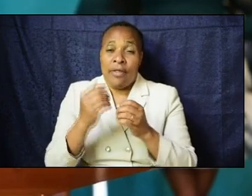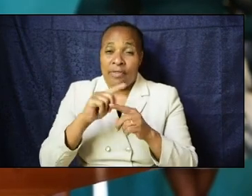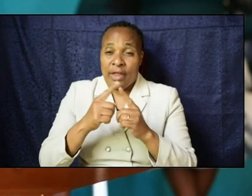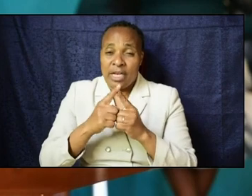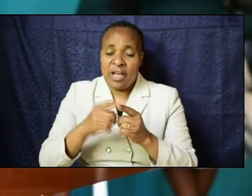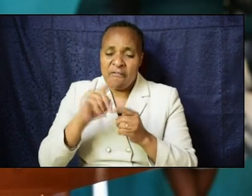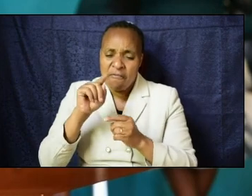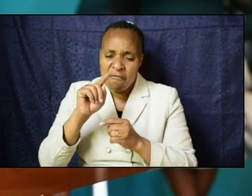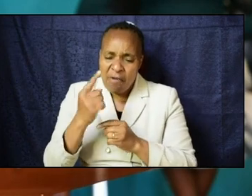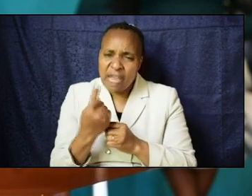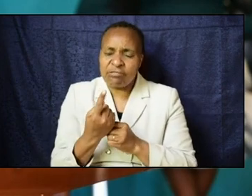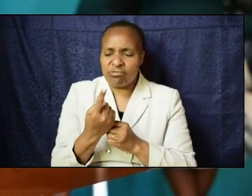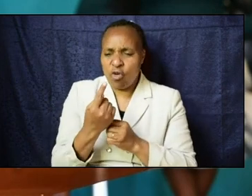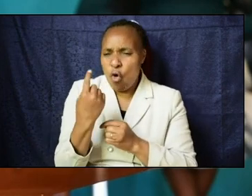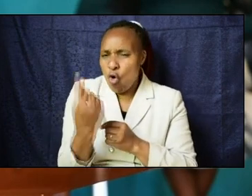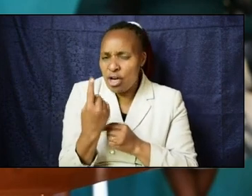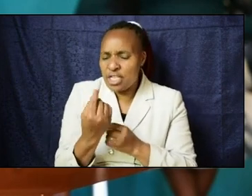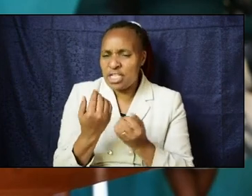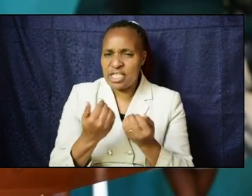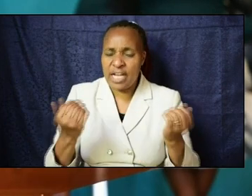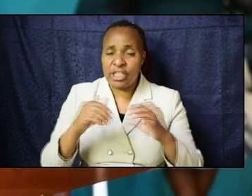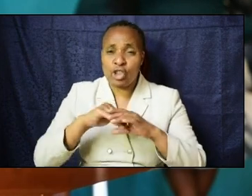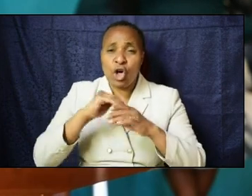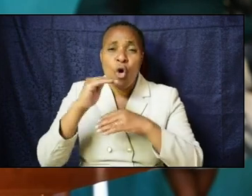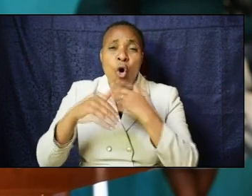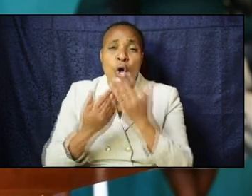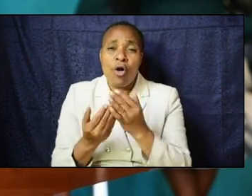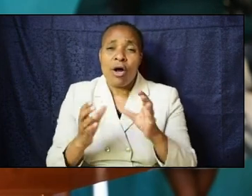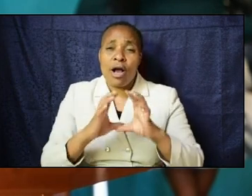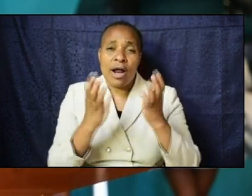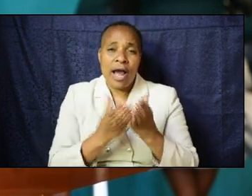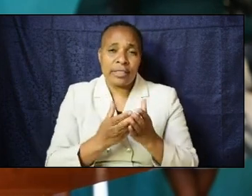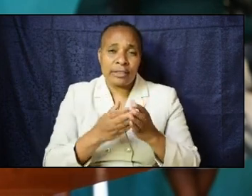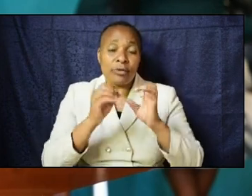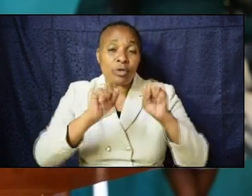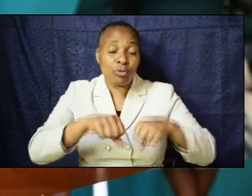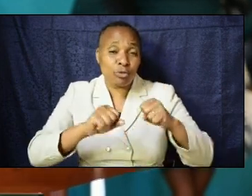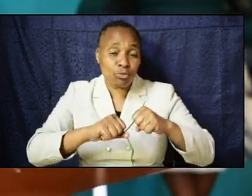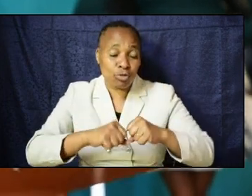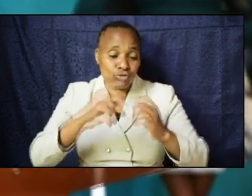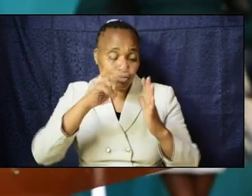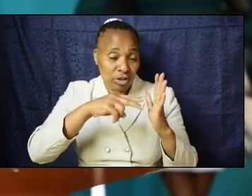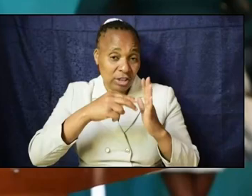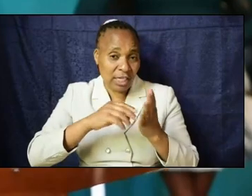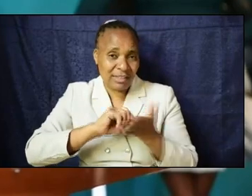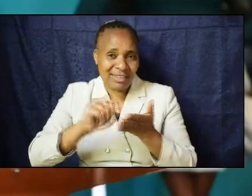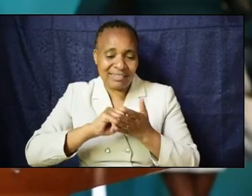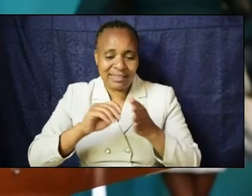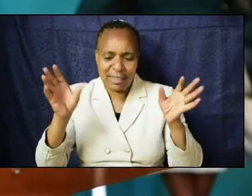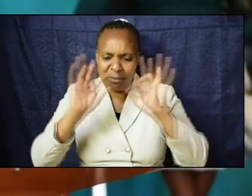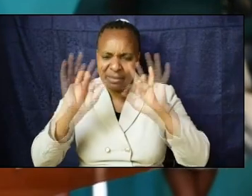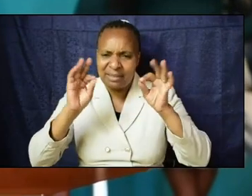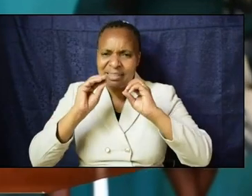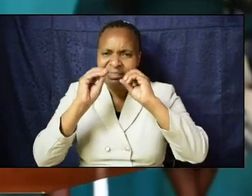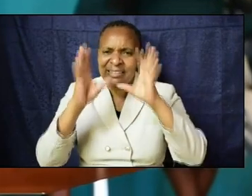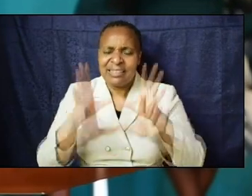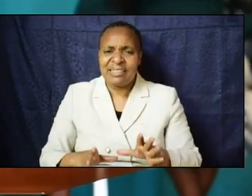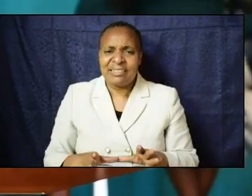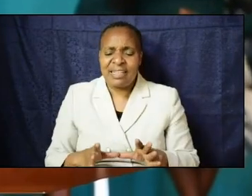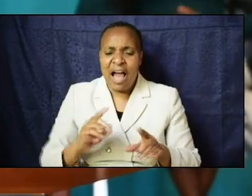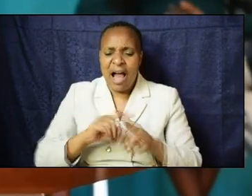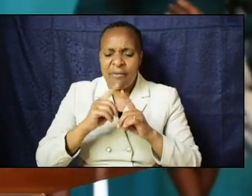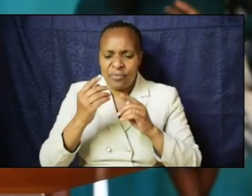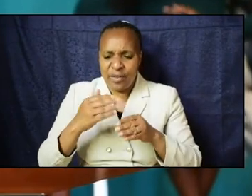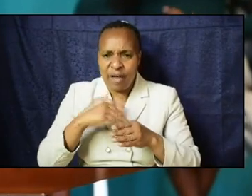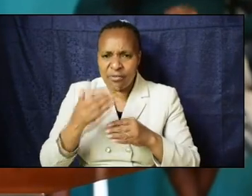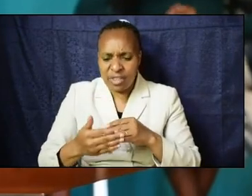was the only child in the entire grade who was able to read and write, which surprised all her teachers. And upon inquiry,